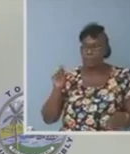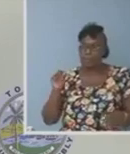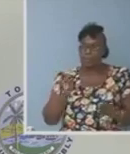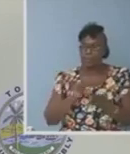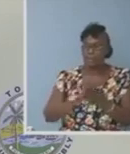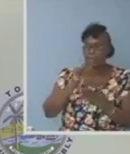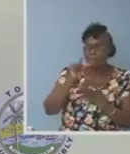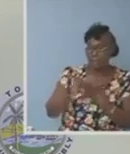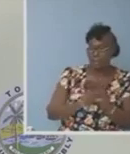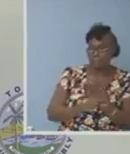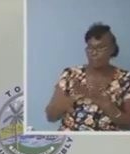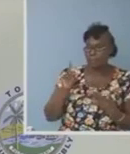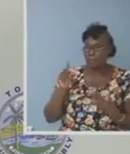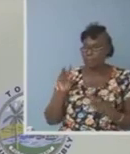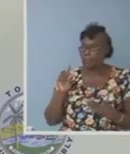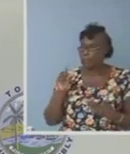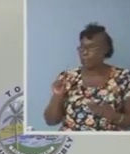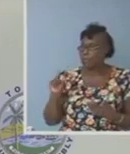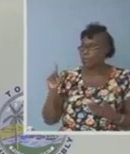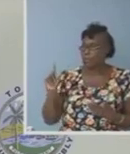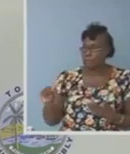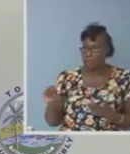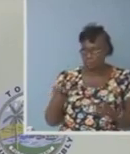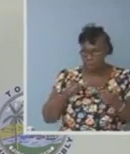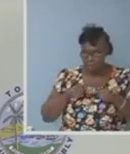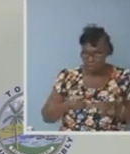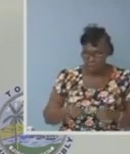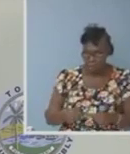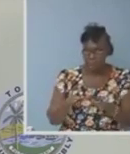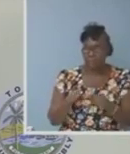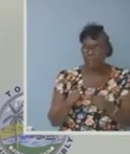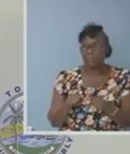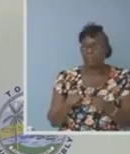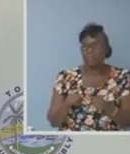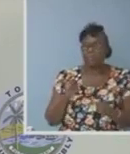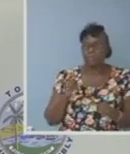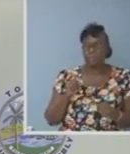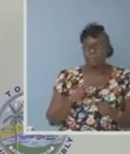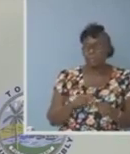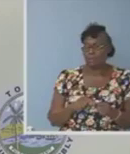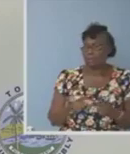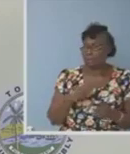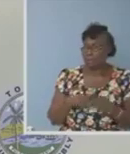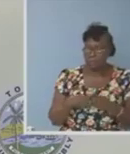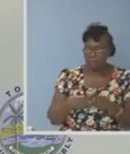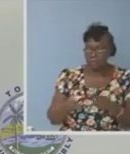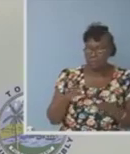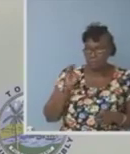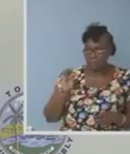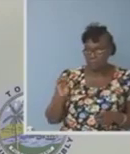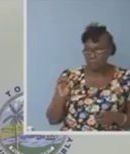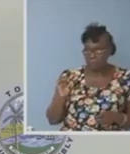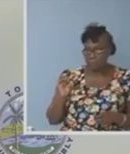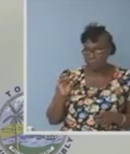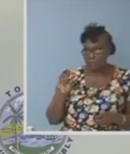April 2020 and the continued threat of the COVID-19 virus,